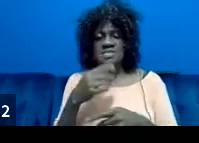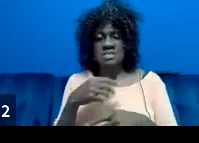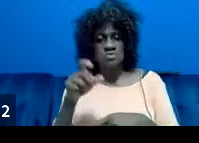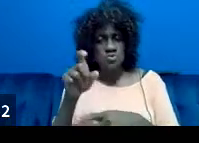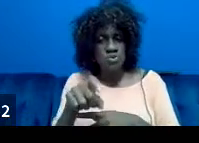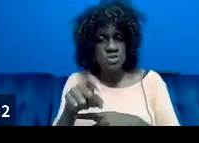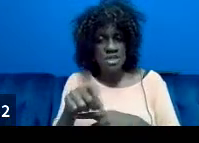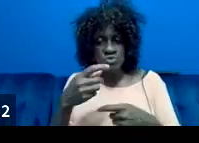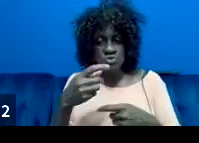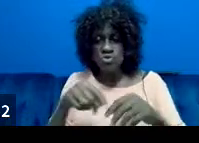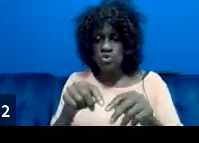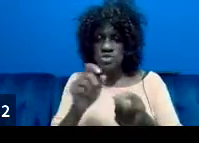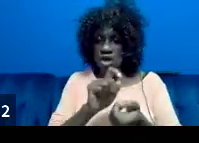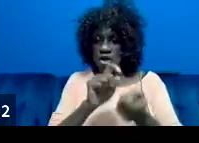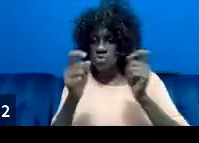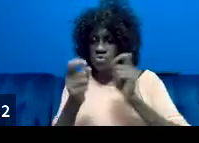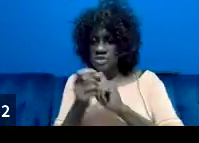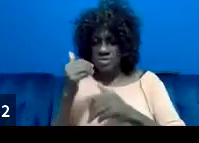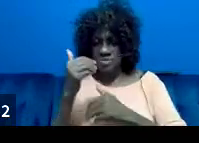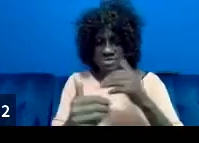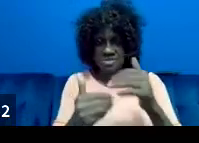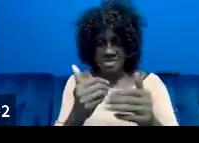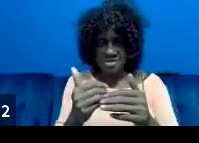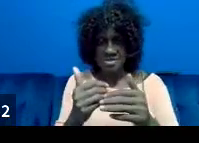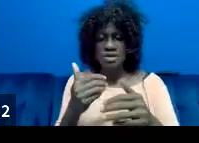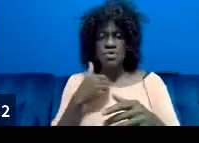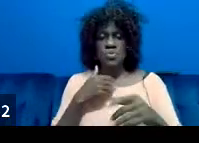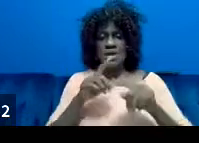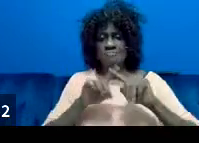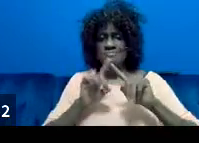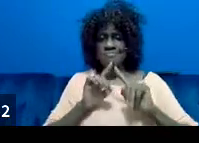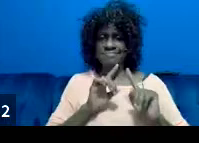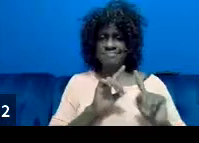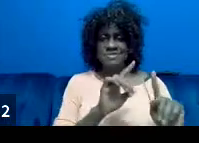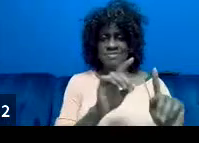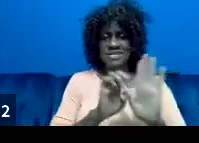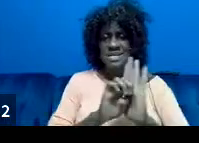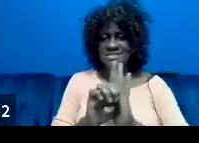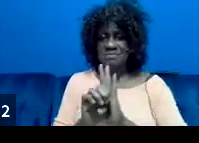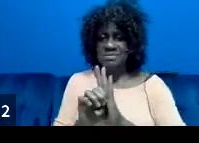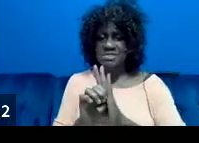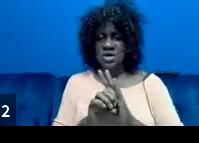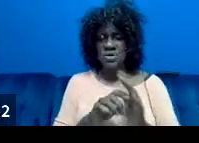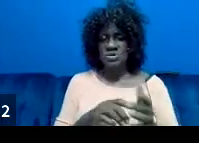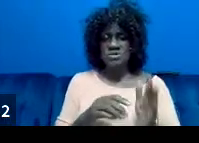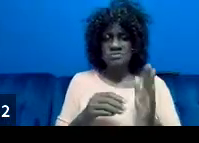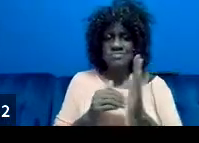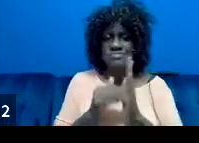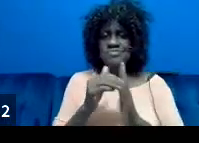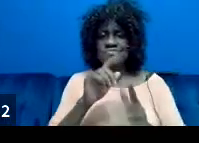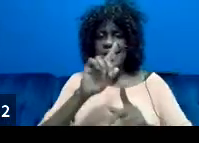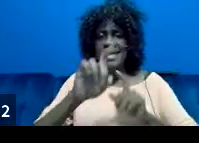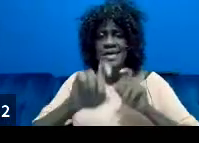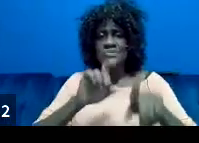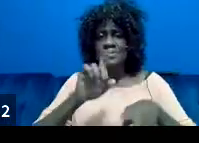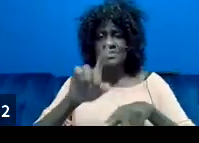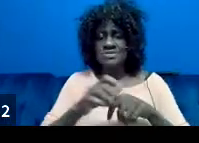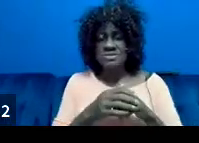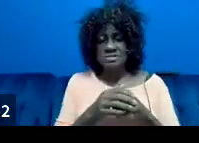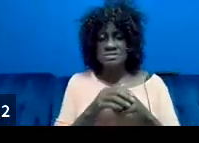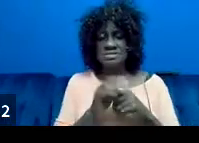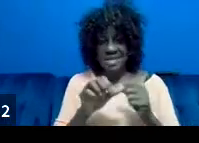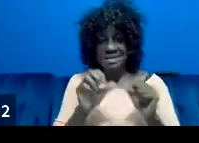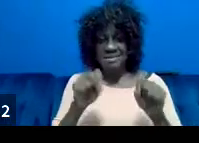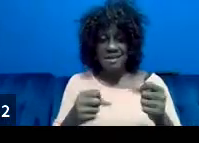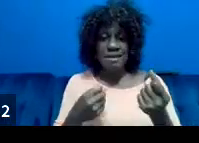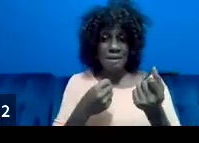that alteration process. And we go through several different scenarios on those frequently asked questions that can be of great assistance. And I'm going